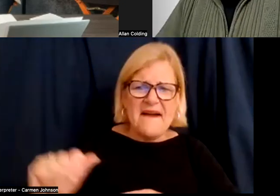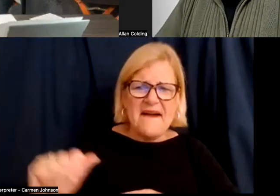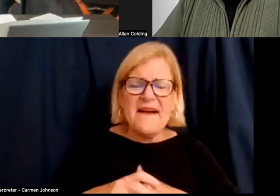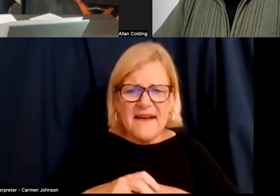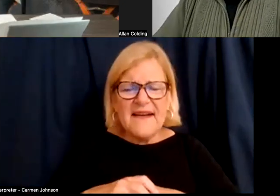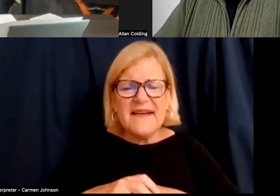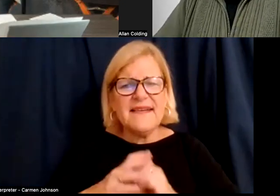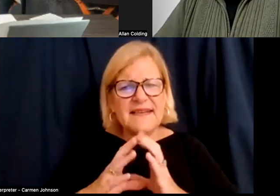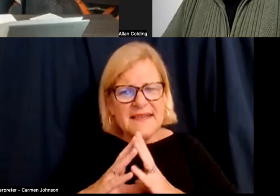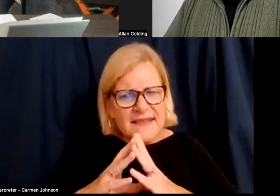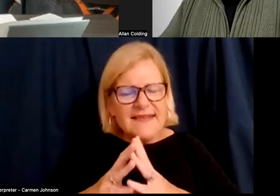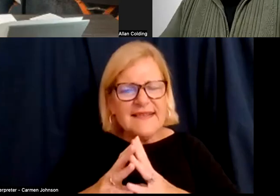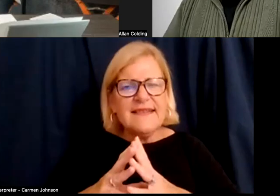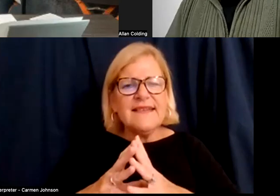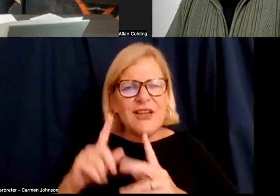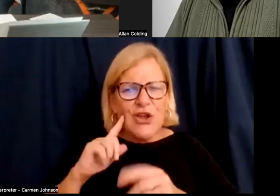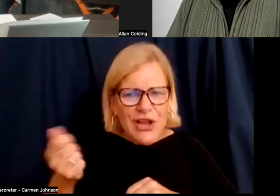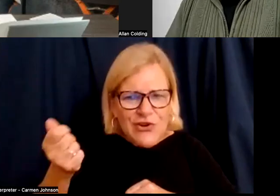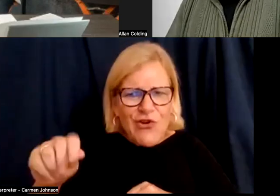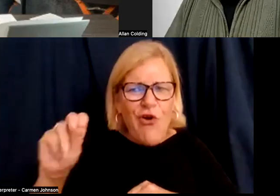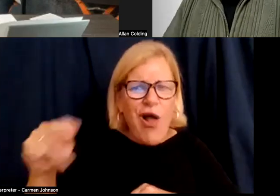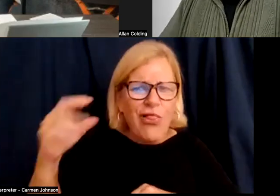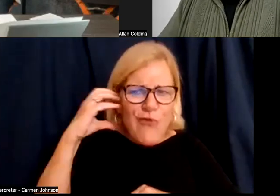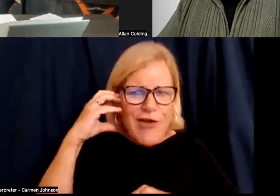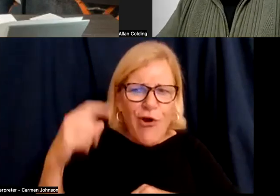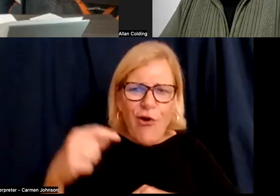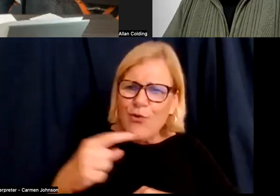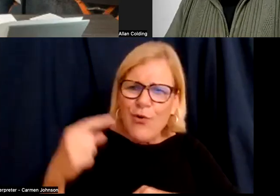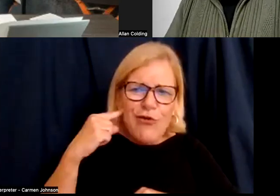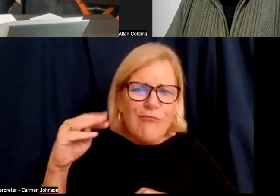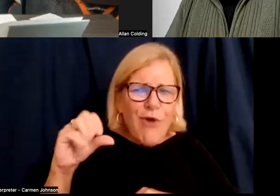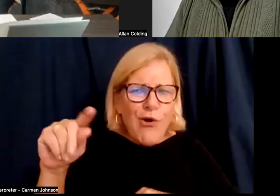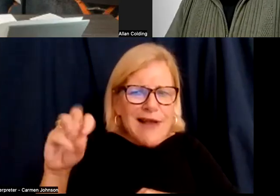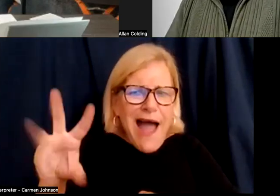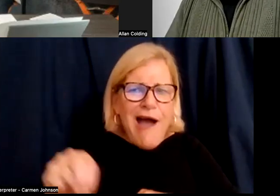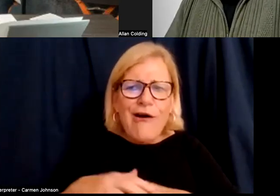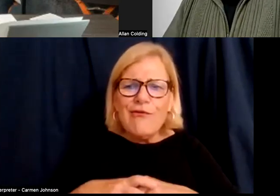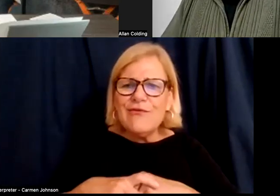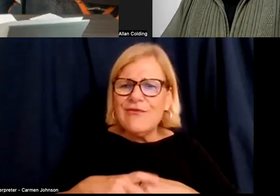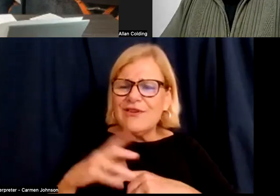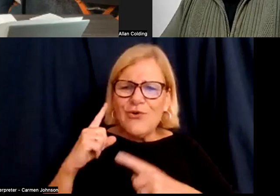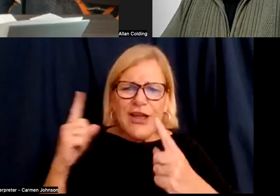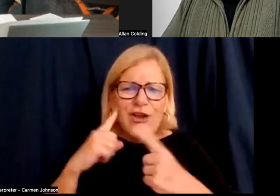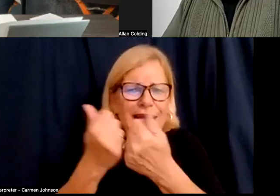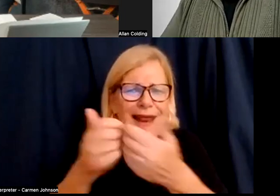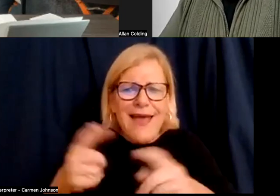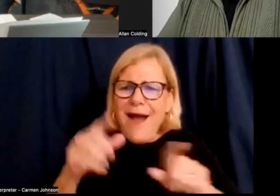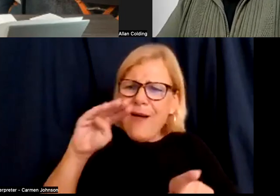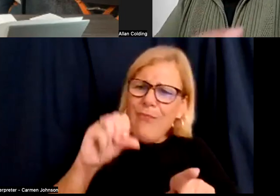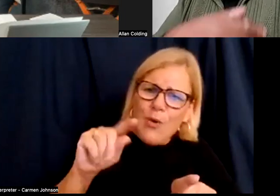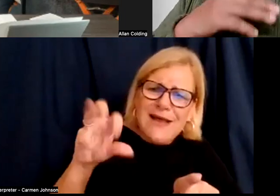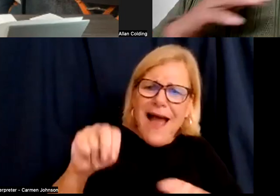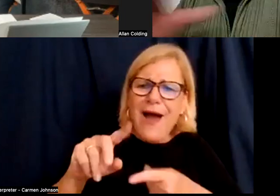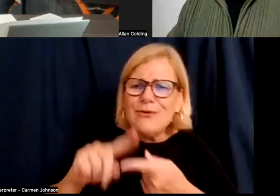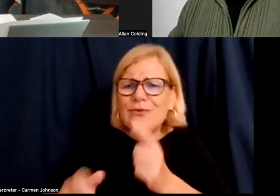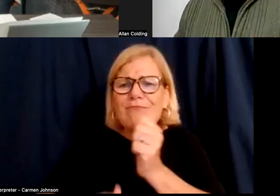And you could turn the radio on over there. You hear Motown, and you hear anything from Motown to the